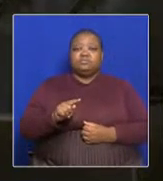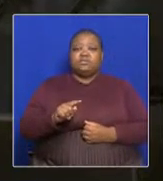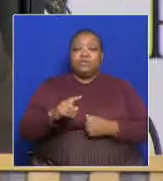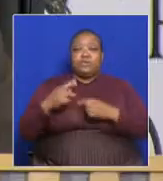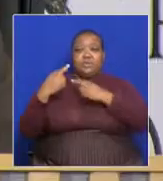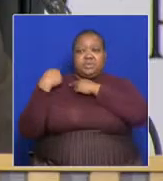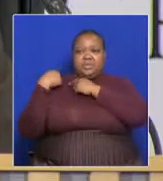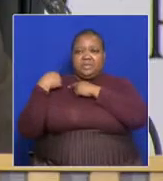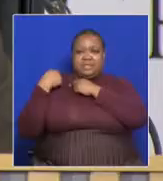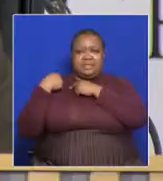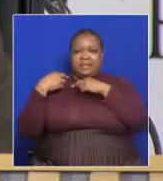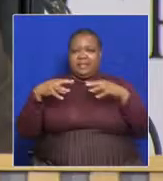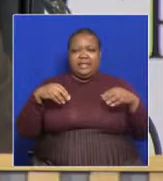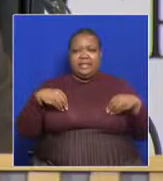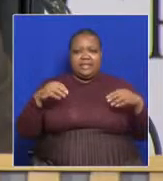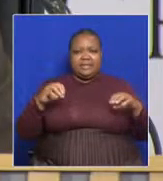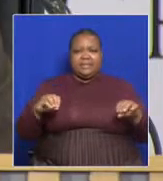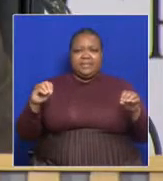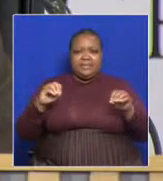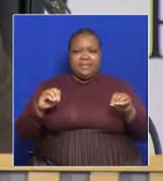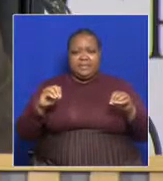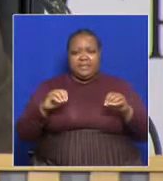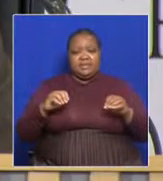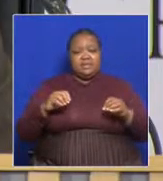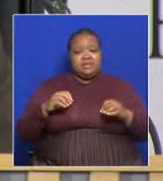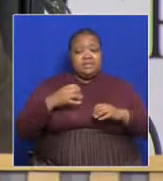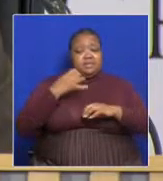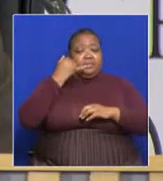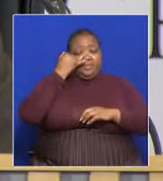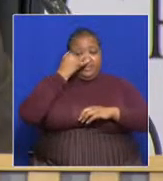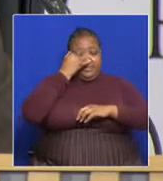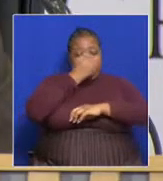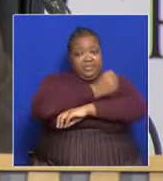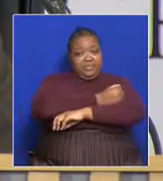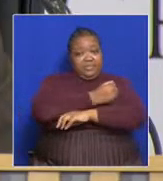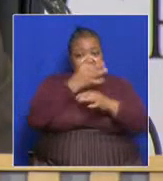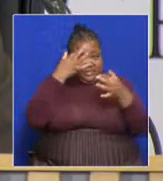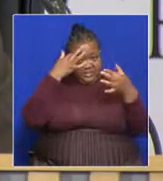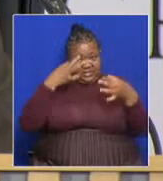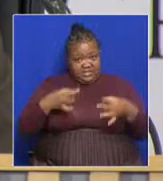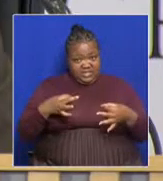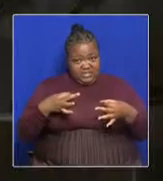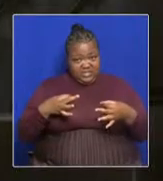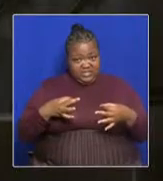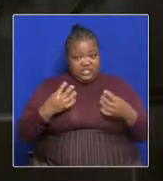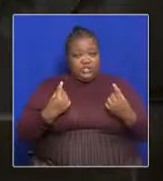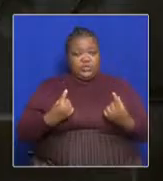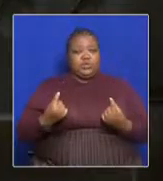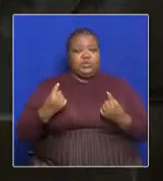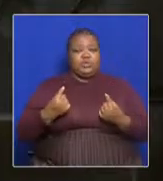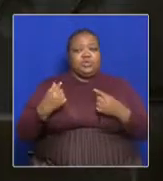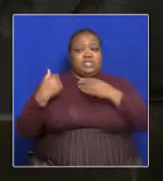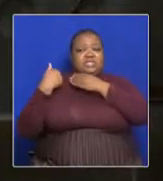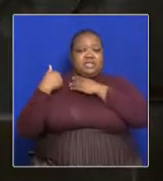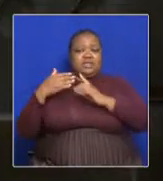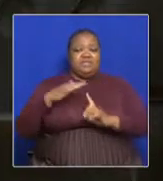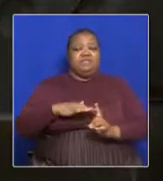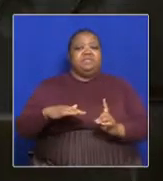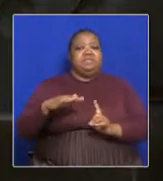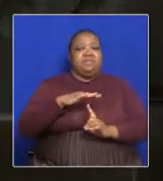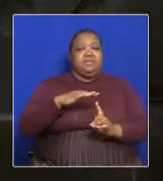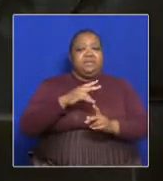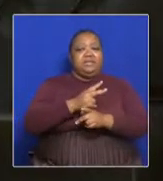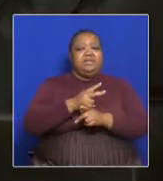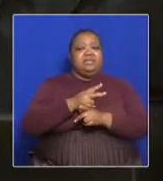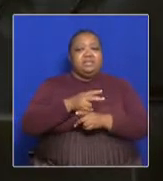these exhibits once a decision was made that the safe place to keep them is the